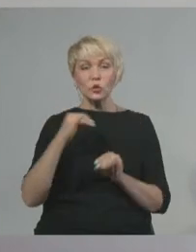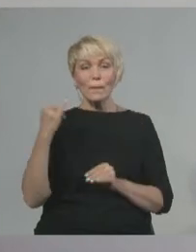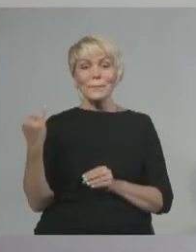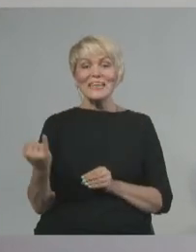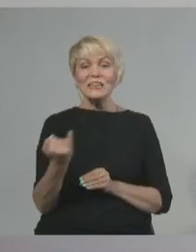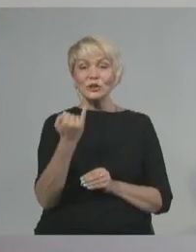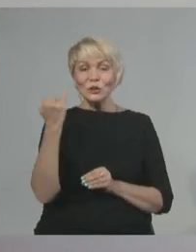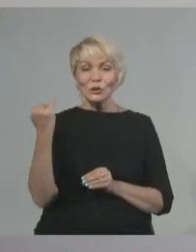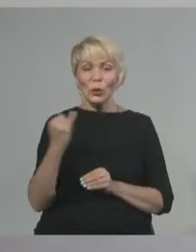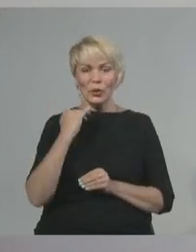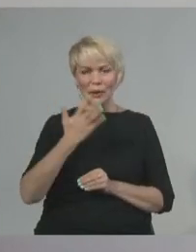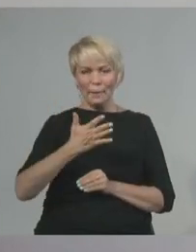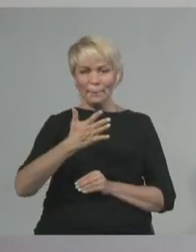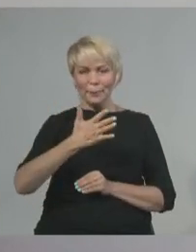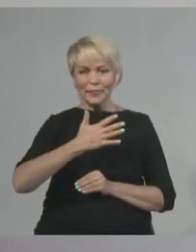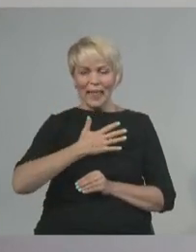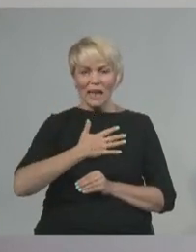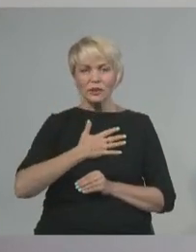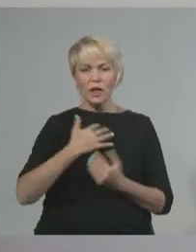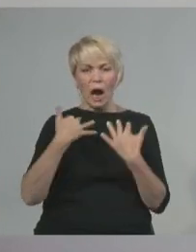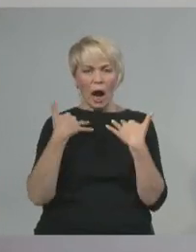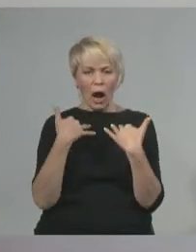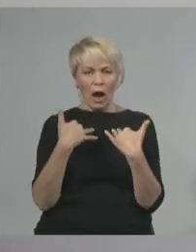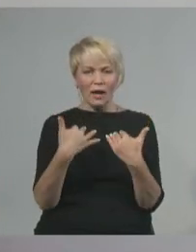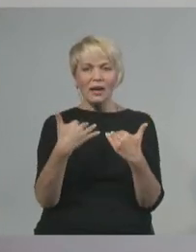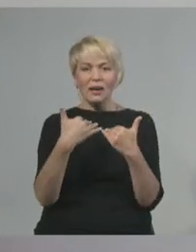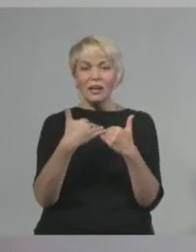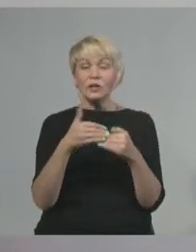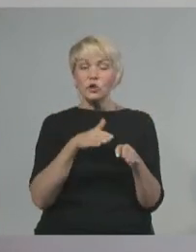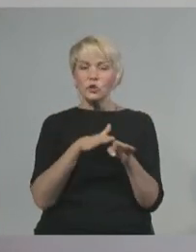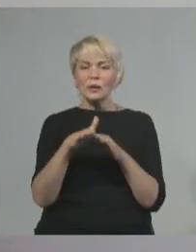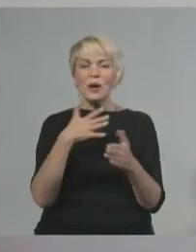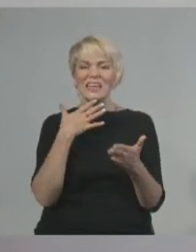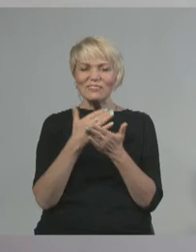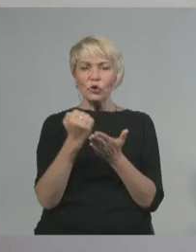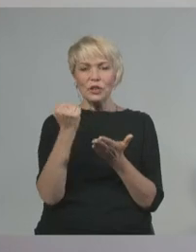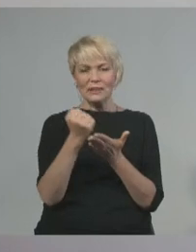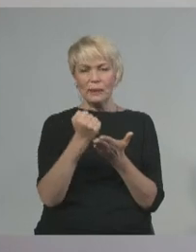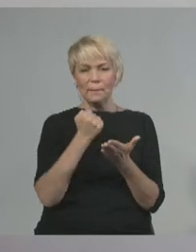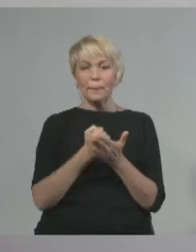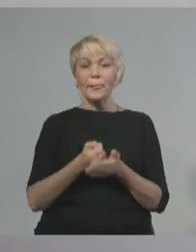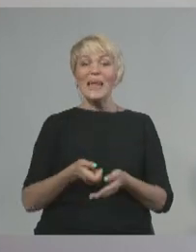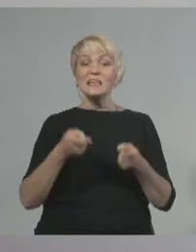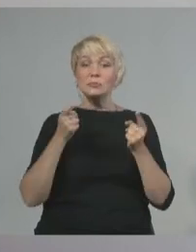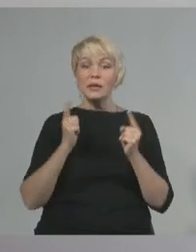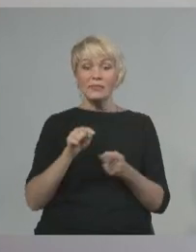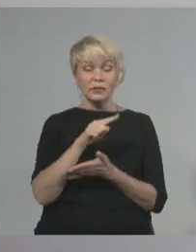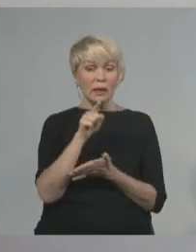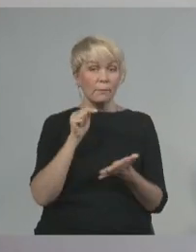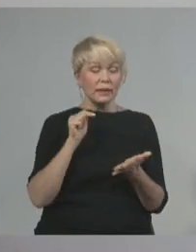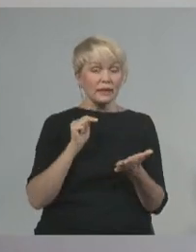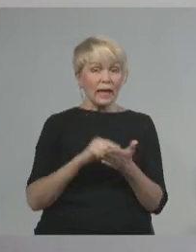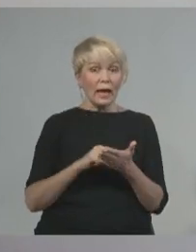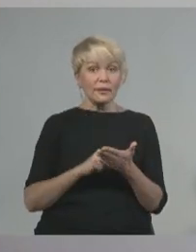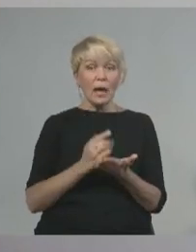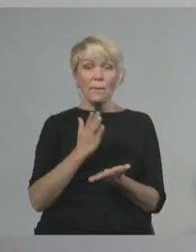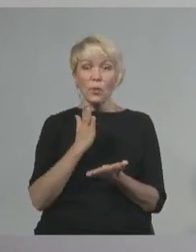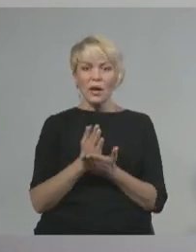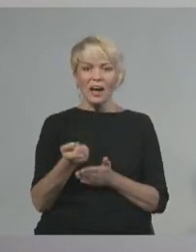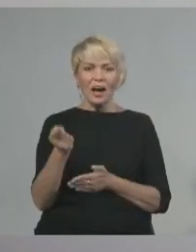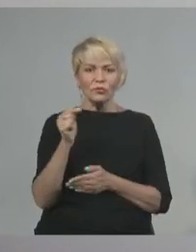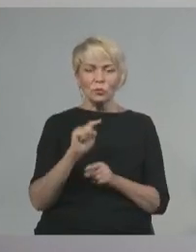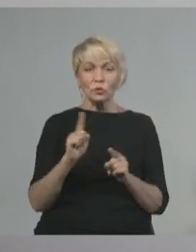professional journalistic standards but the real question is what can we do what should we be doing in order for that